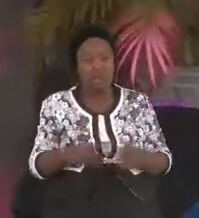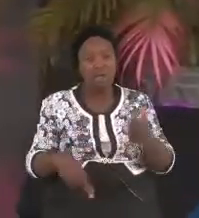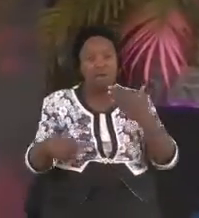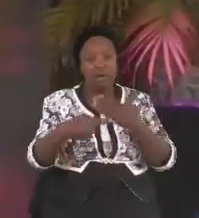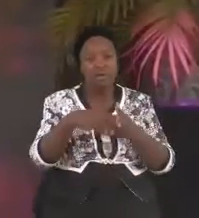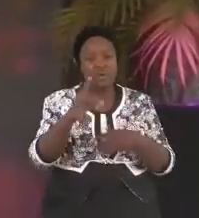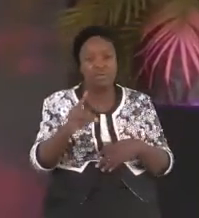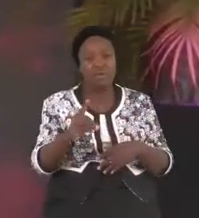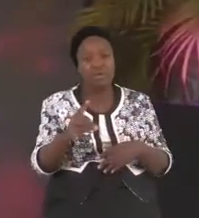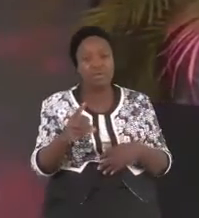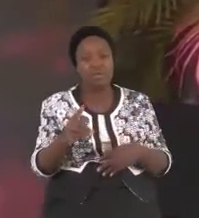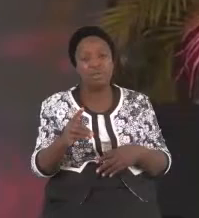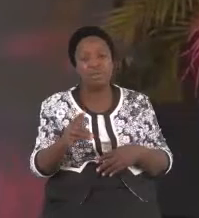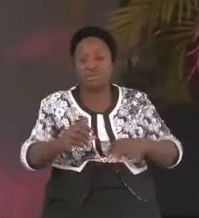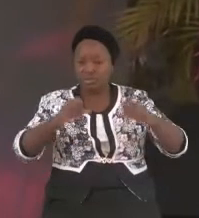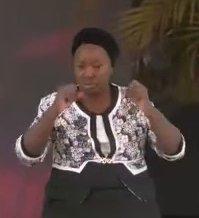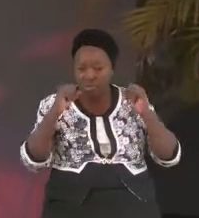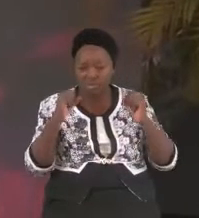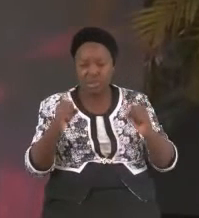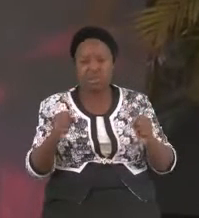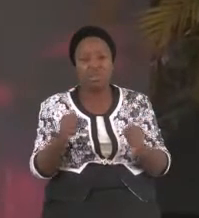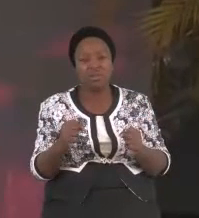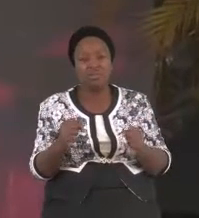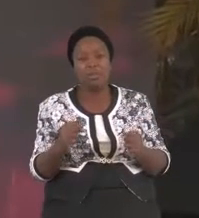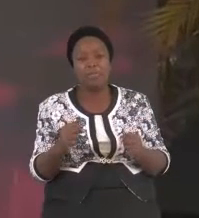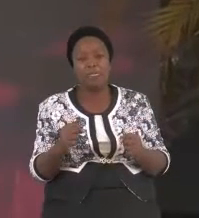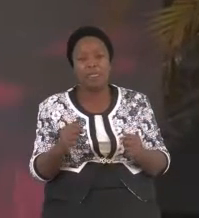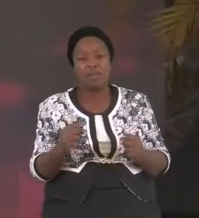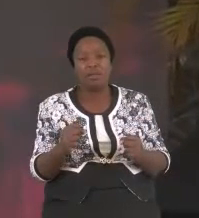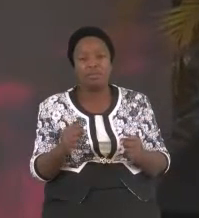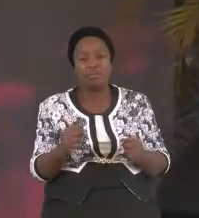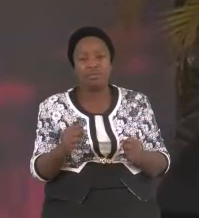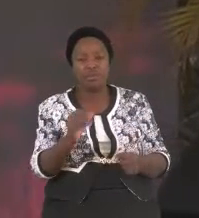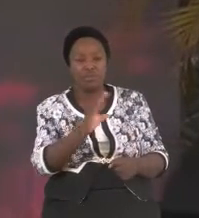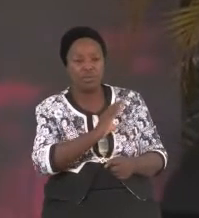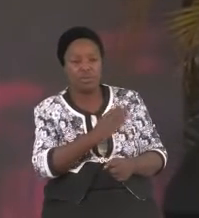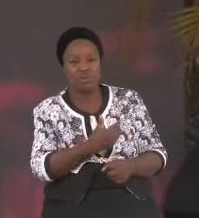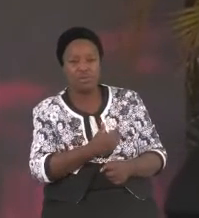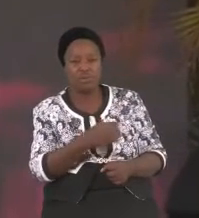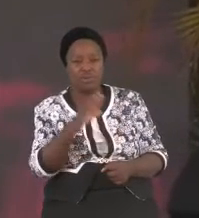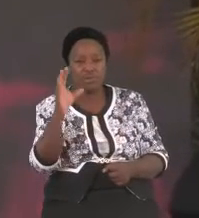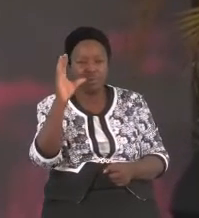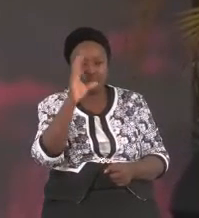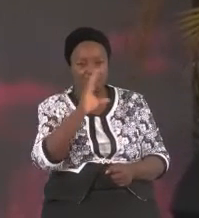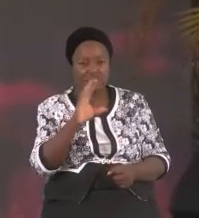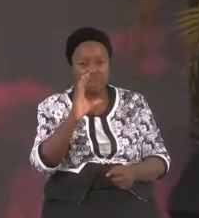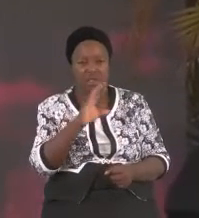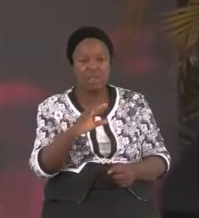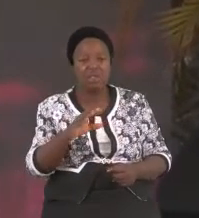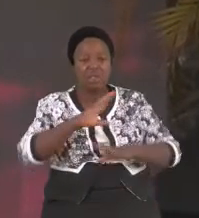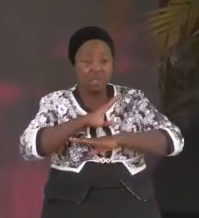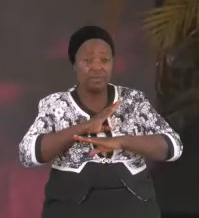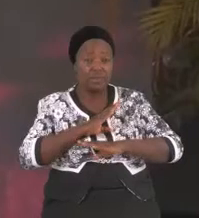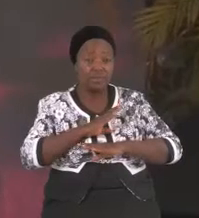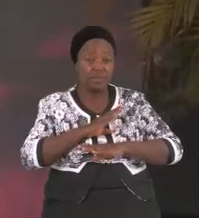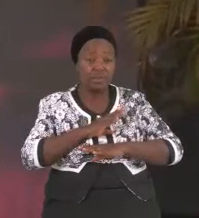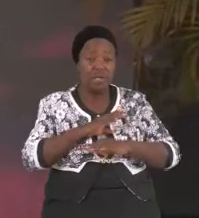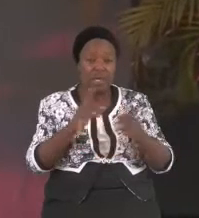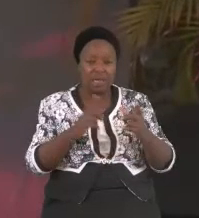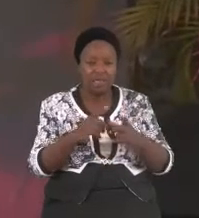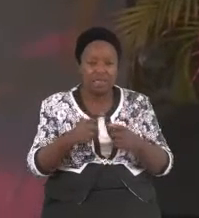courage soul satiation that is satisfying completely